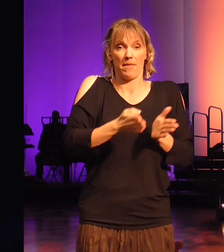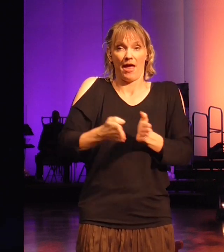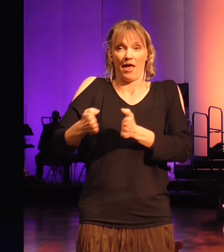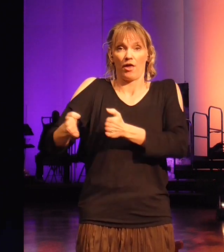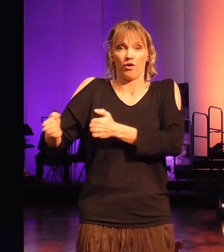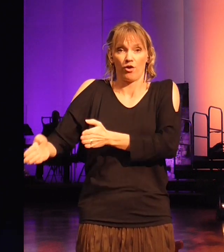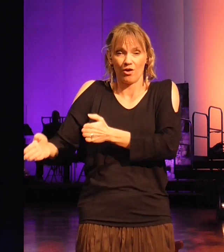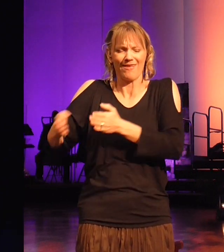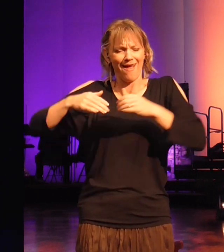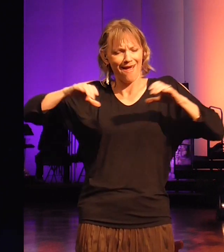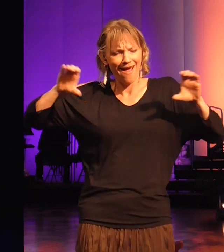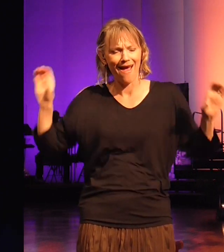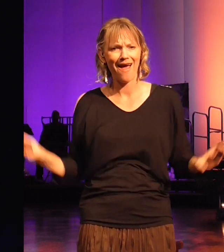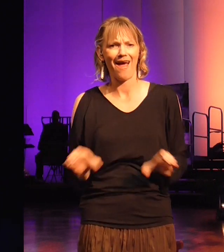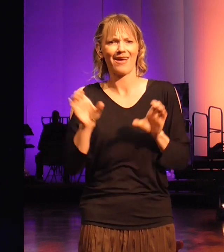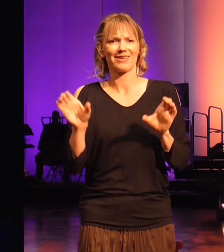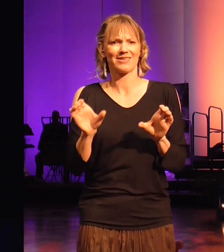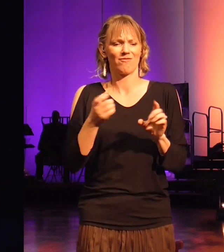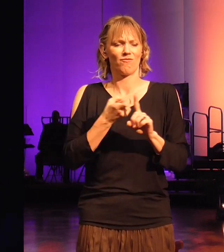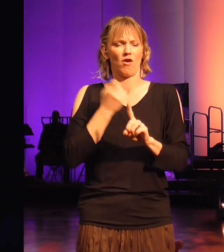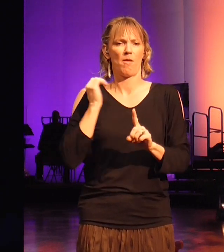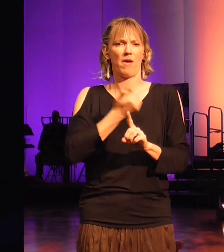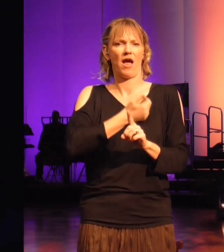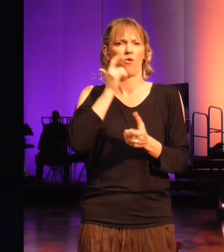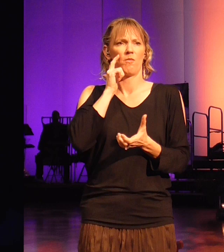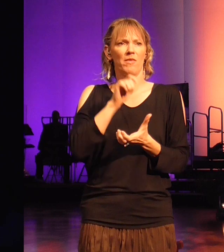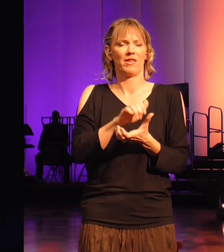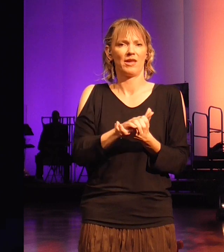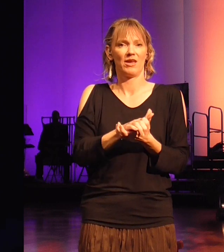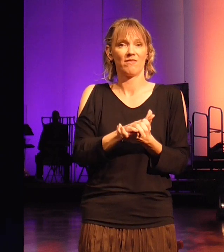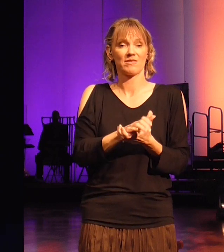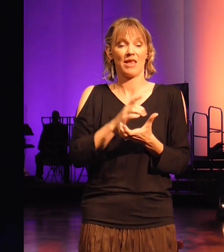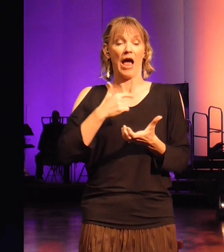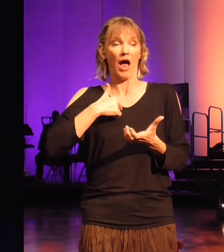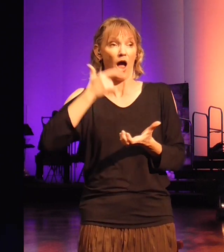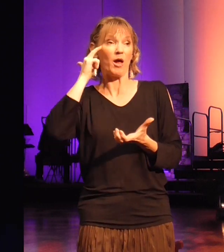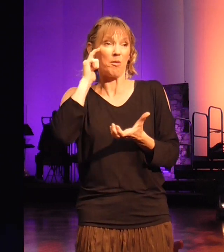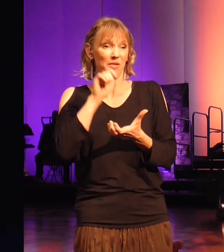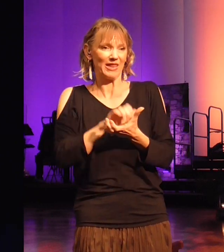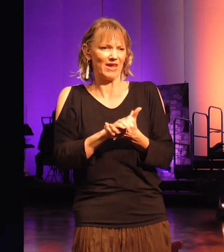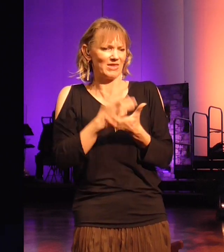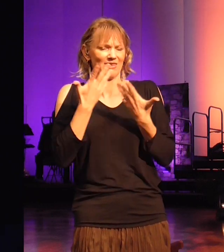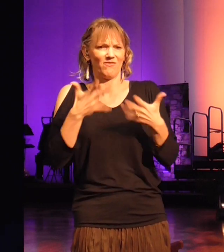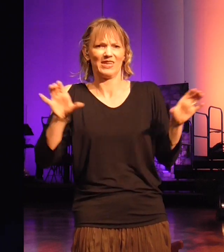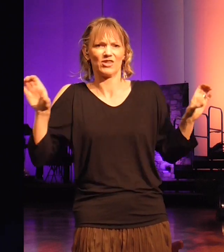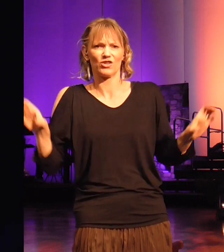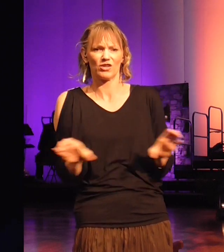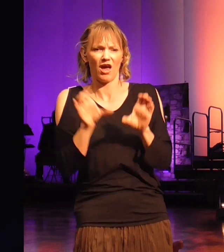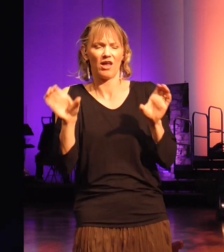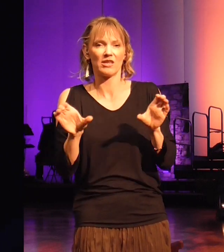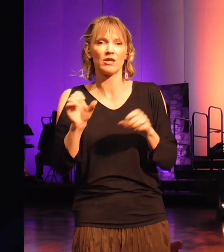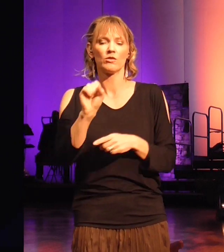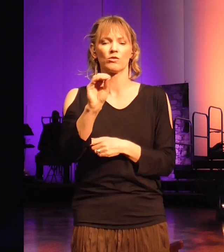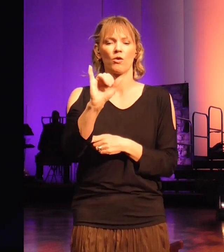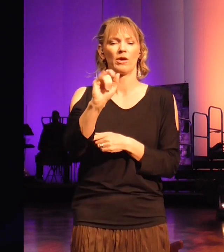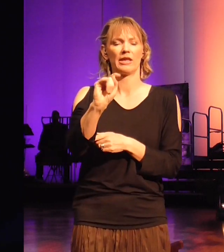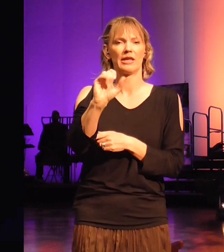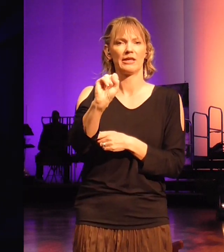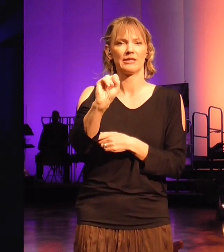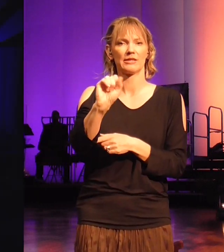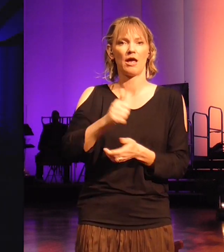upon our belief, and I believe, and it is done. And so it is. Amen.